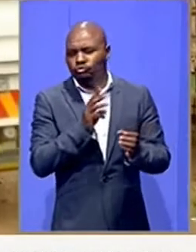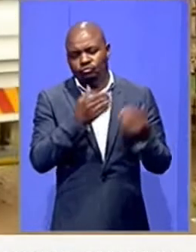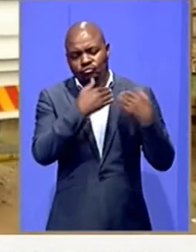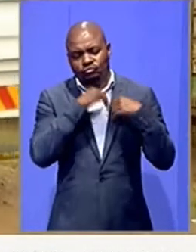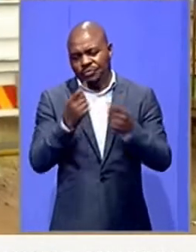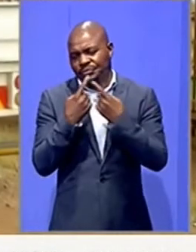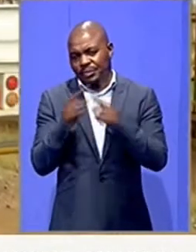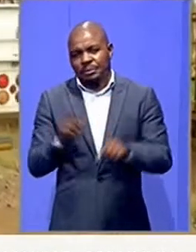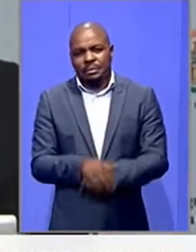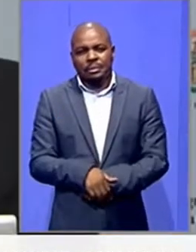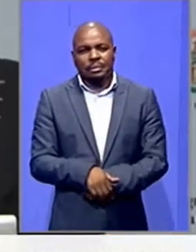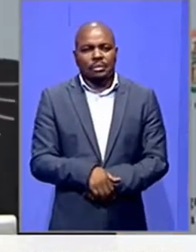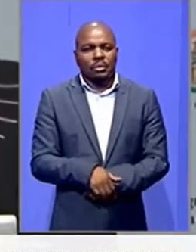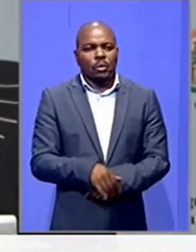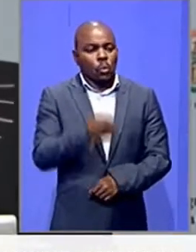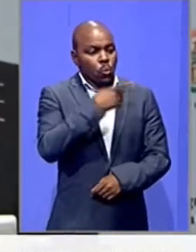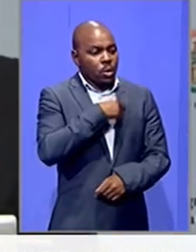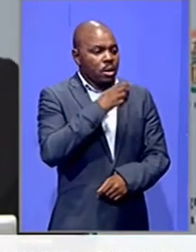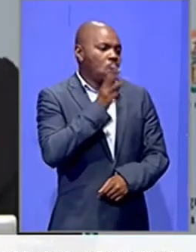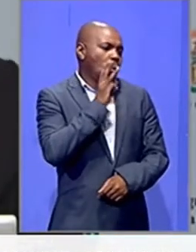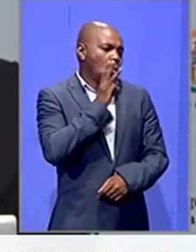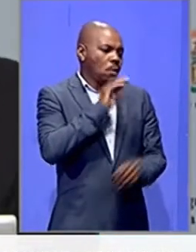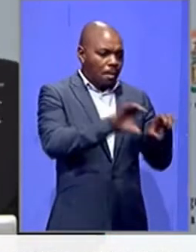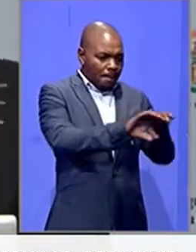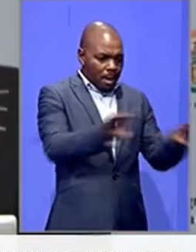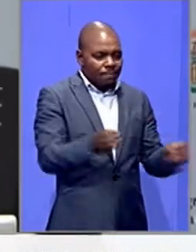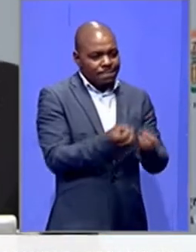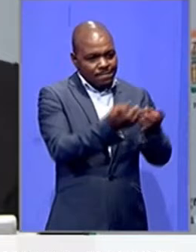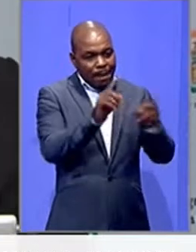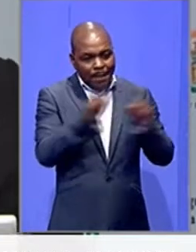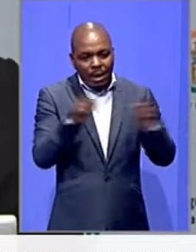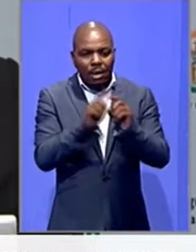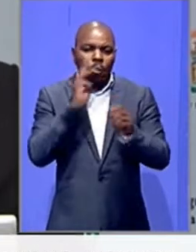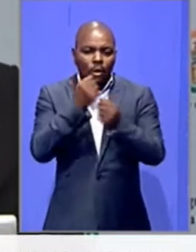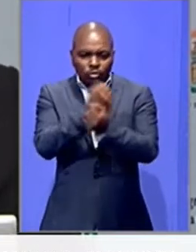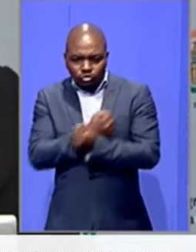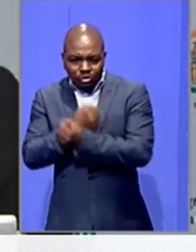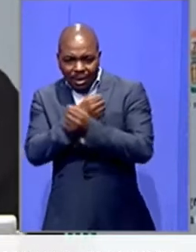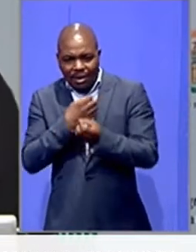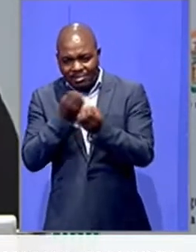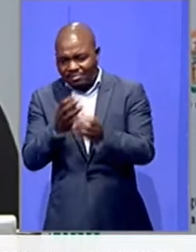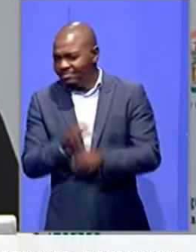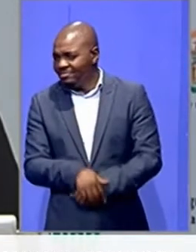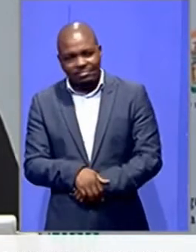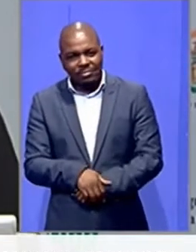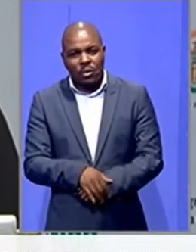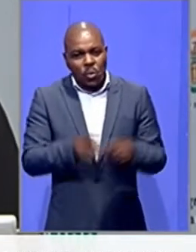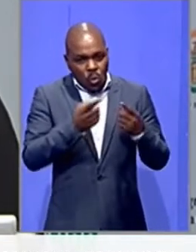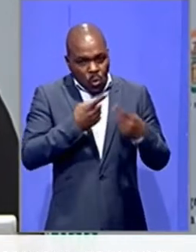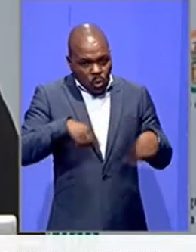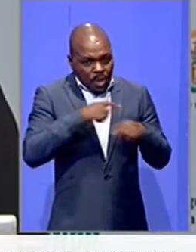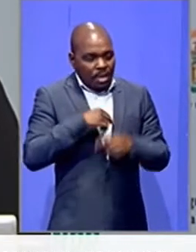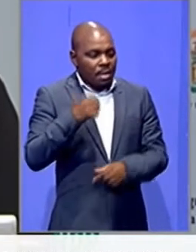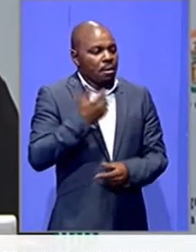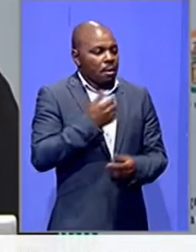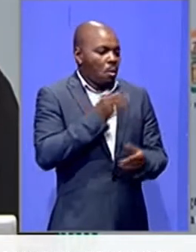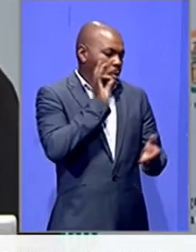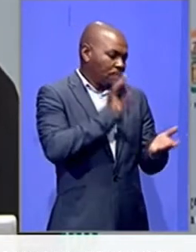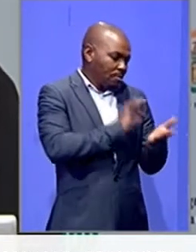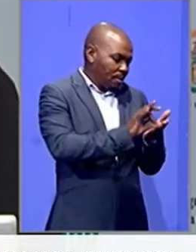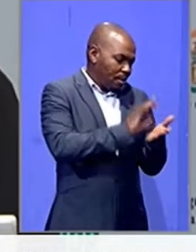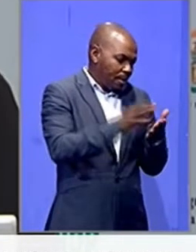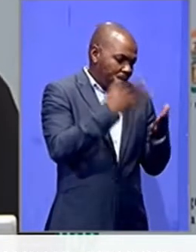bulk provider, we're not responsible for reticulation. It means we purify the water and get it up to your municipality.